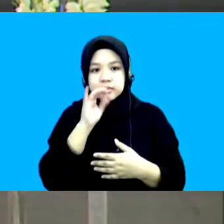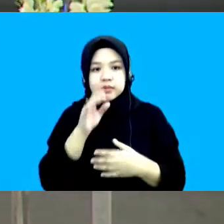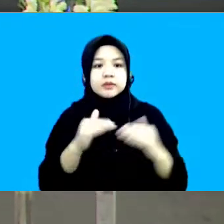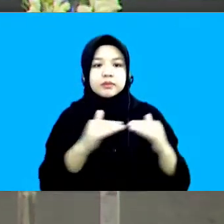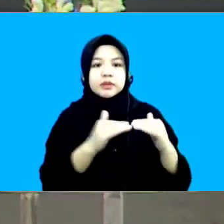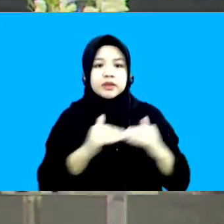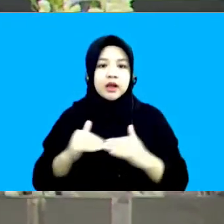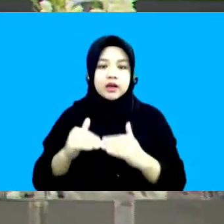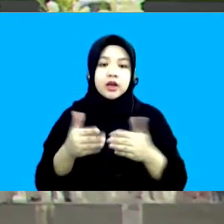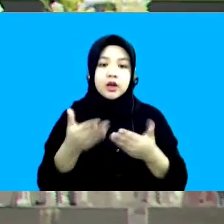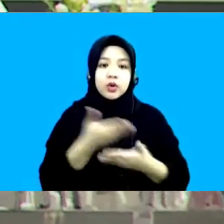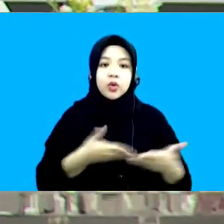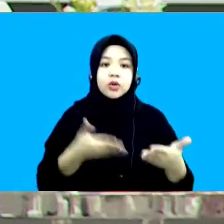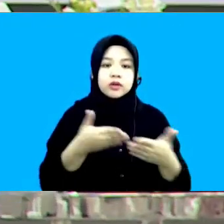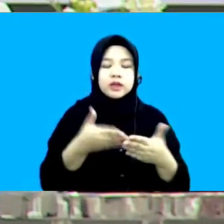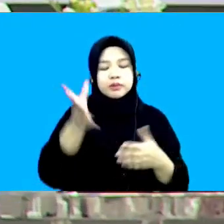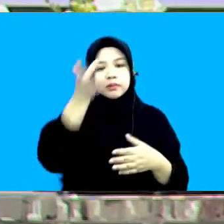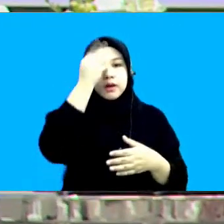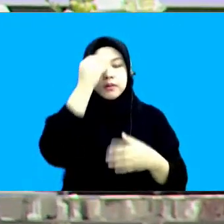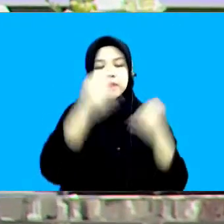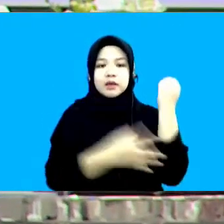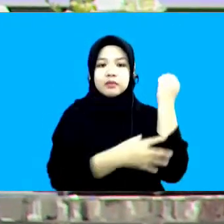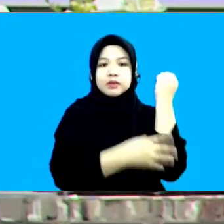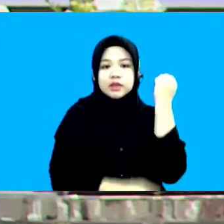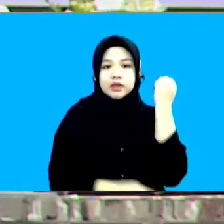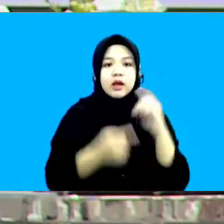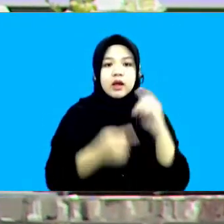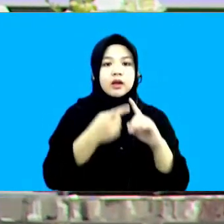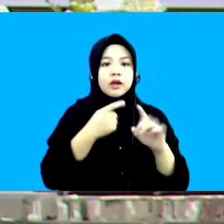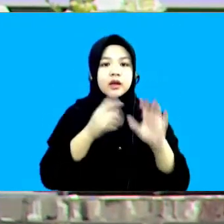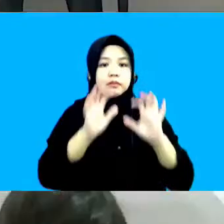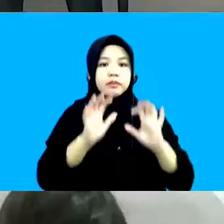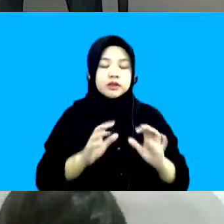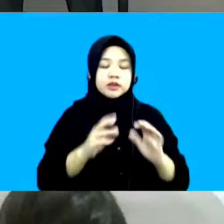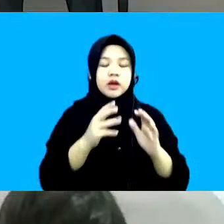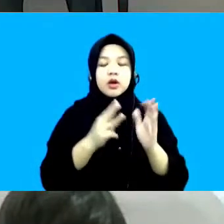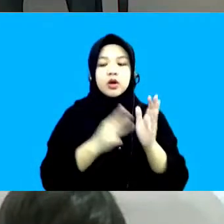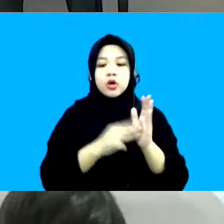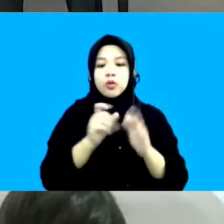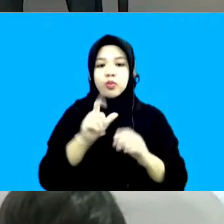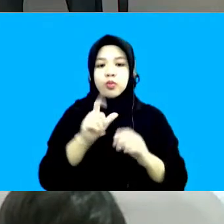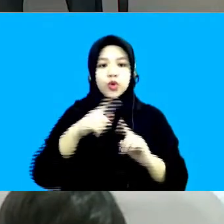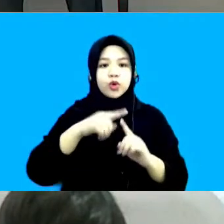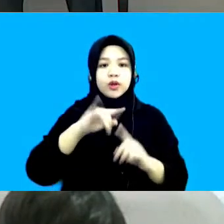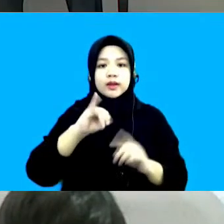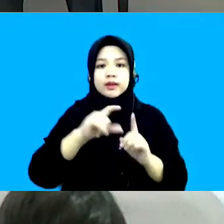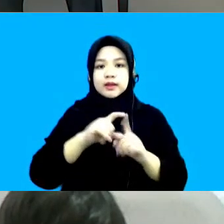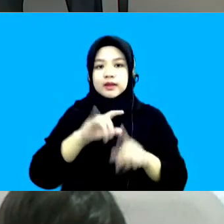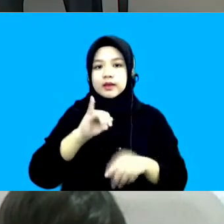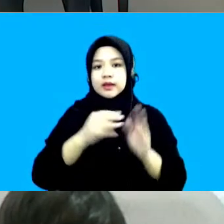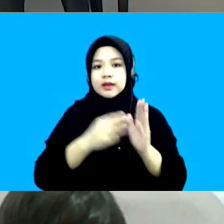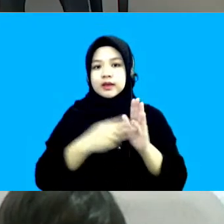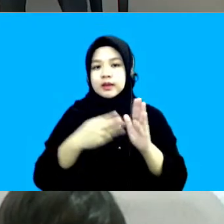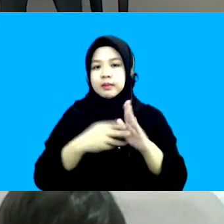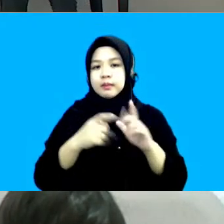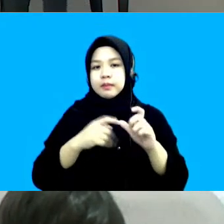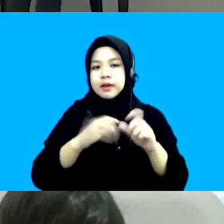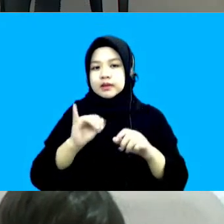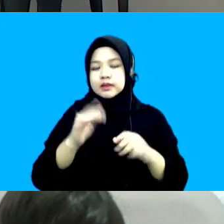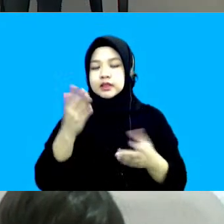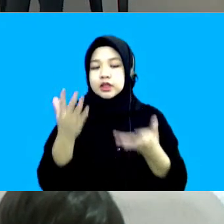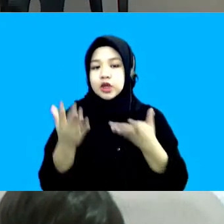government. And it aligns very nicely, government and citizen, seeing the measure and following each